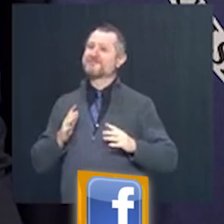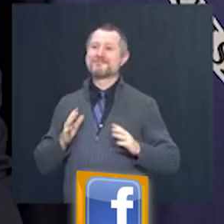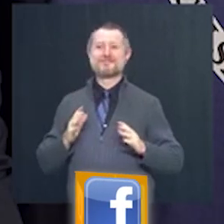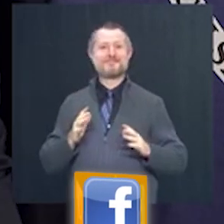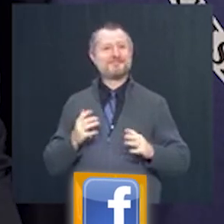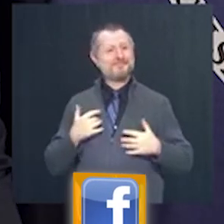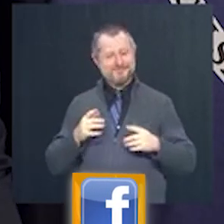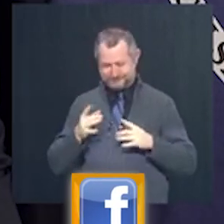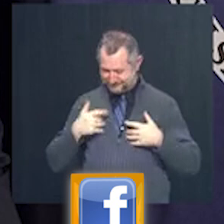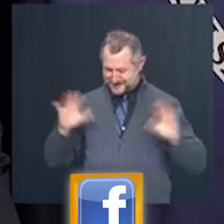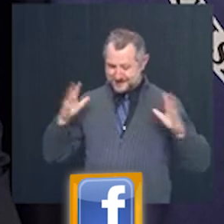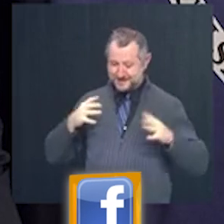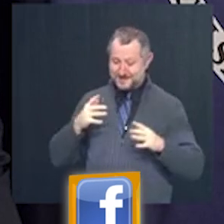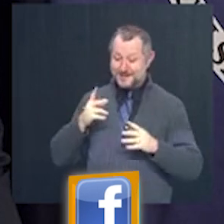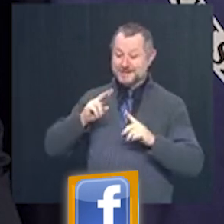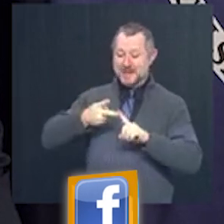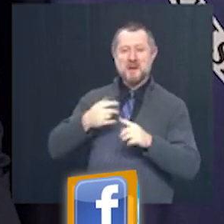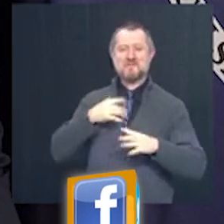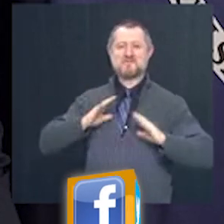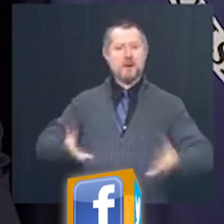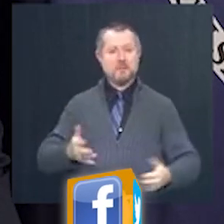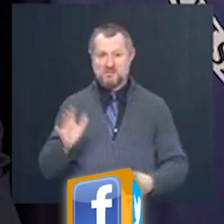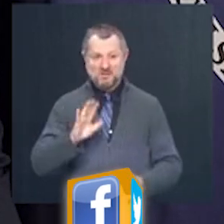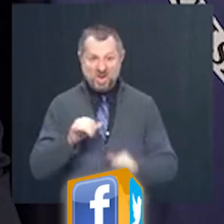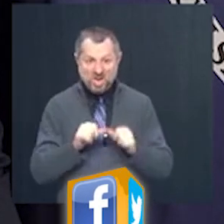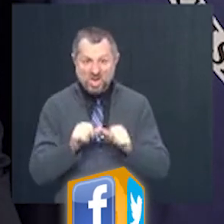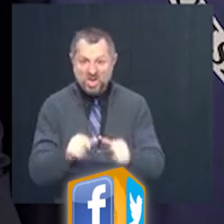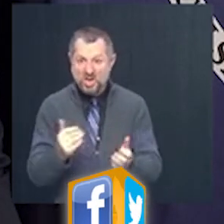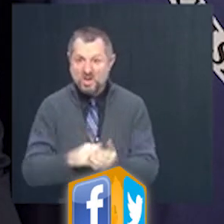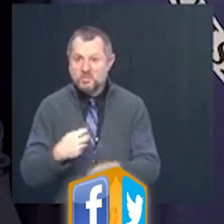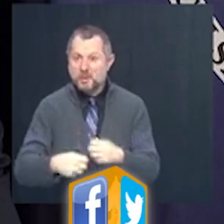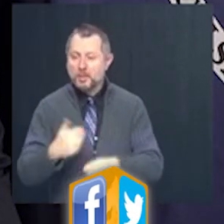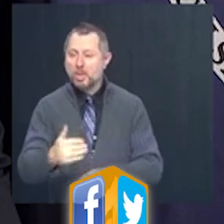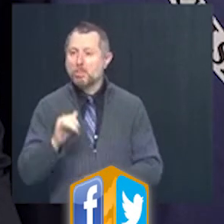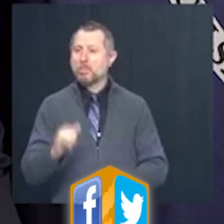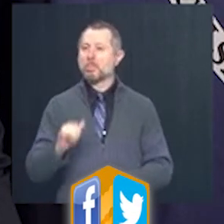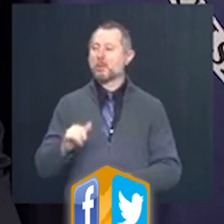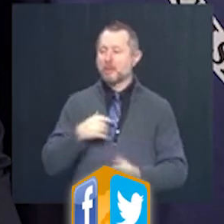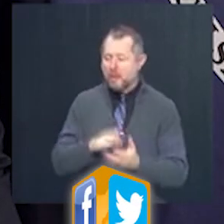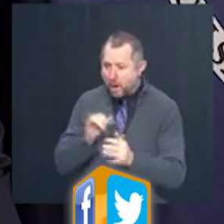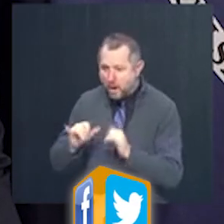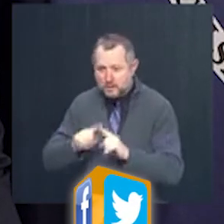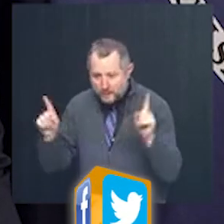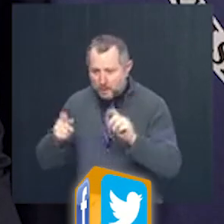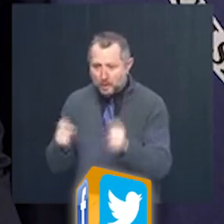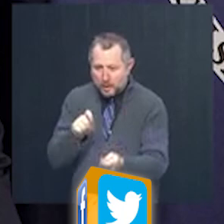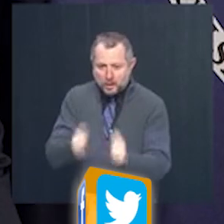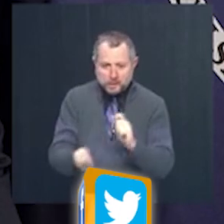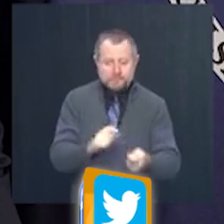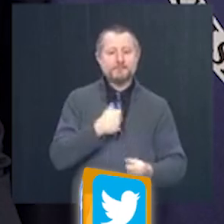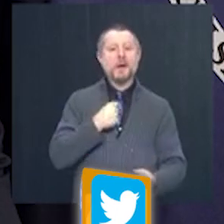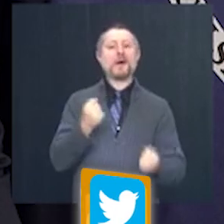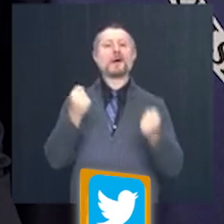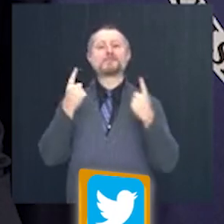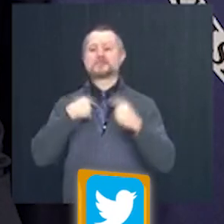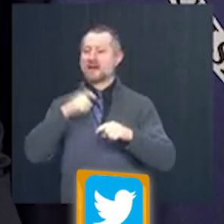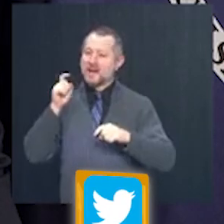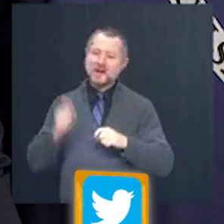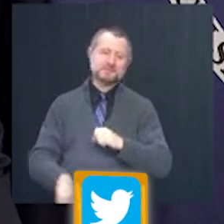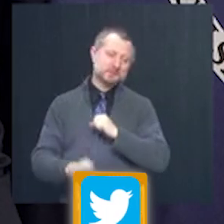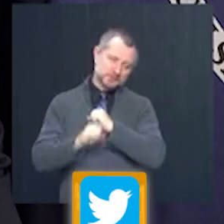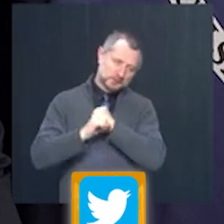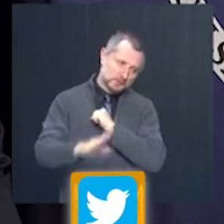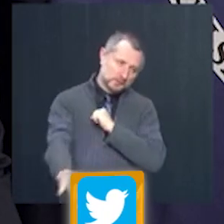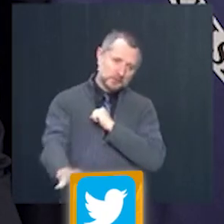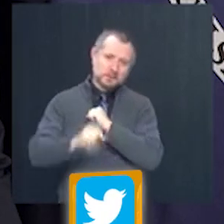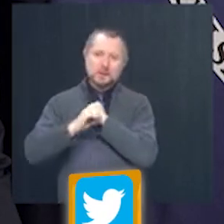I get it. It is going to be a public education campaign with